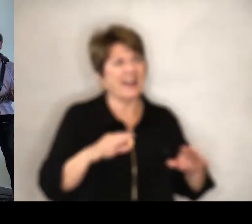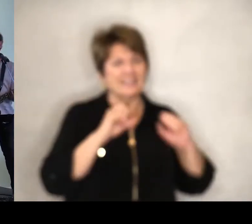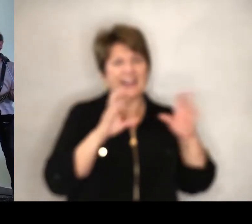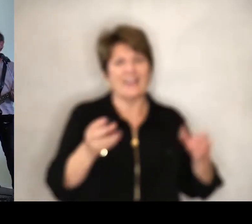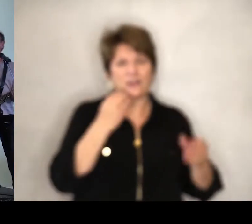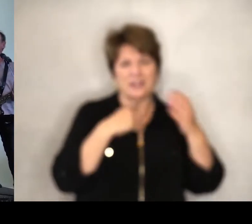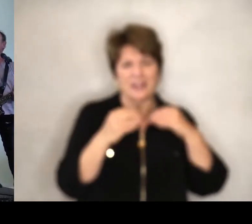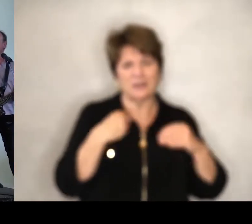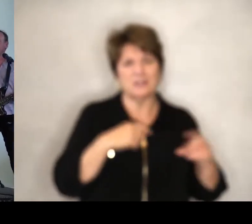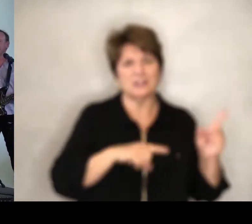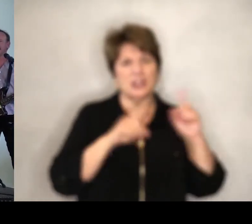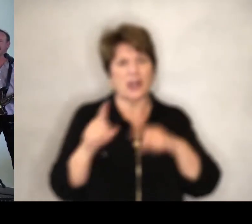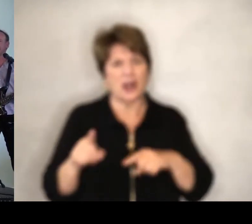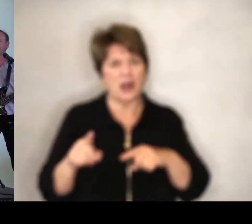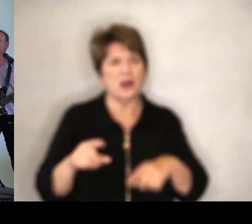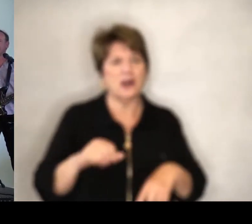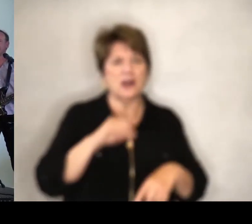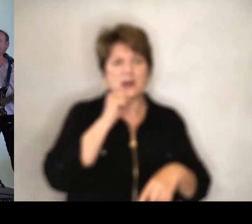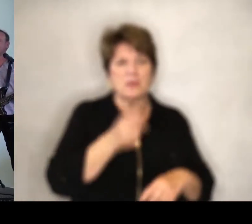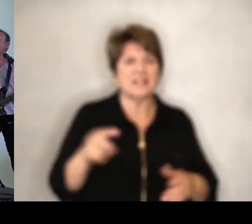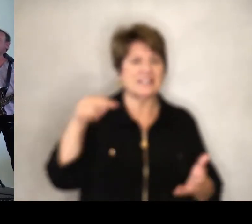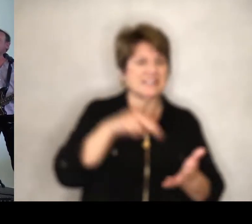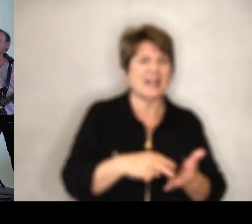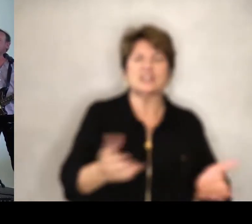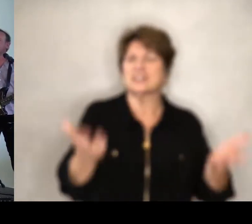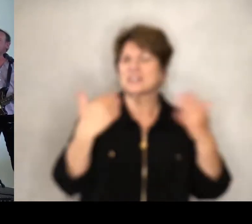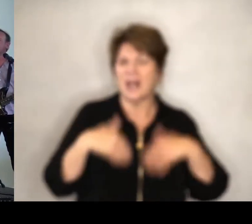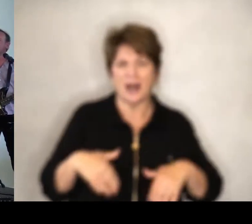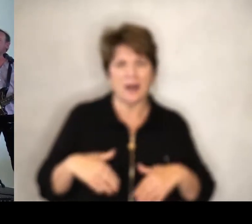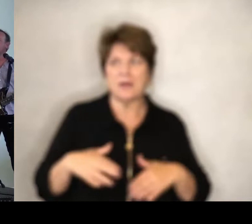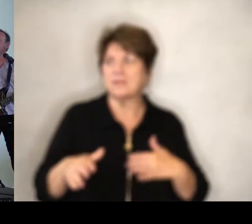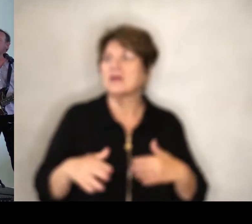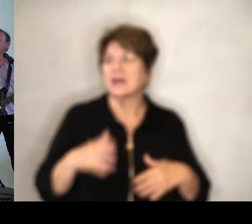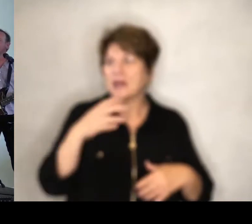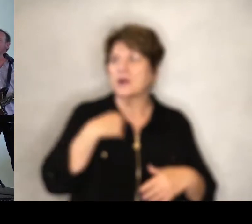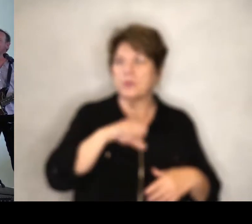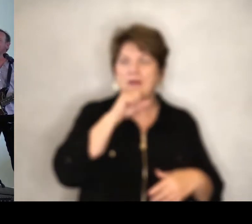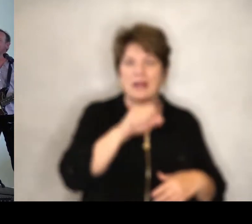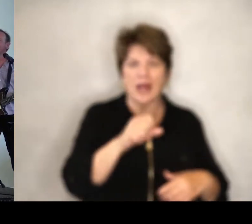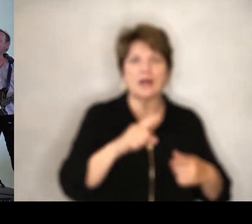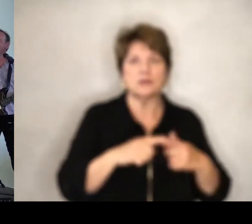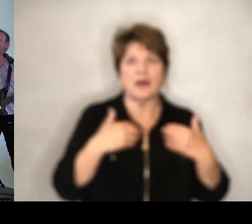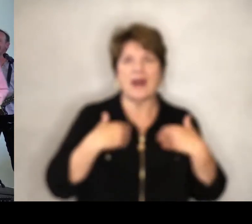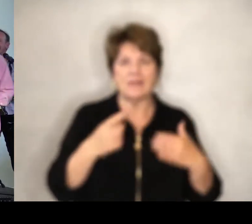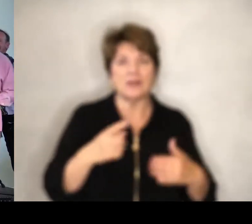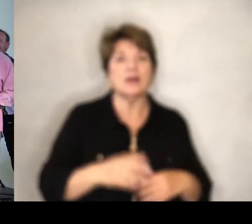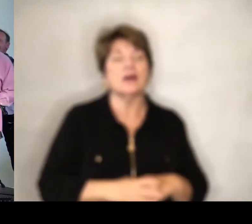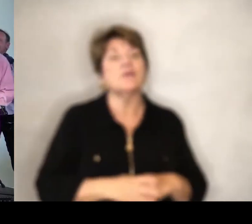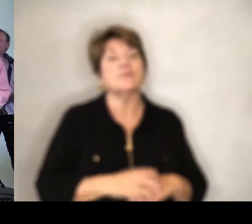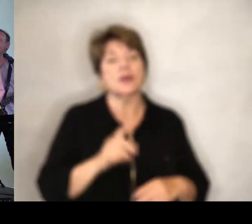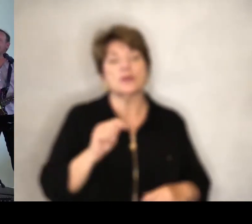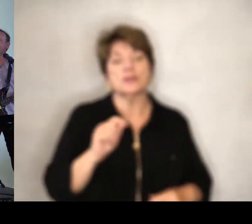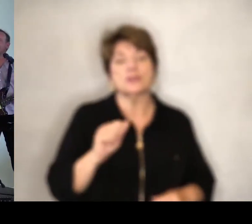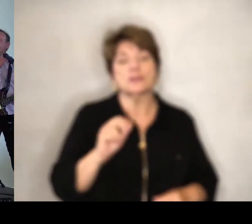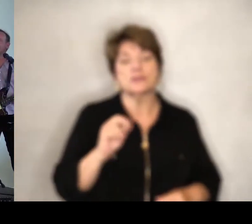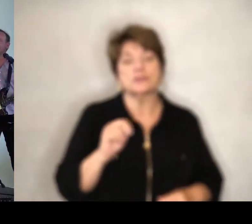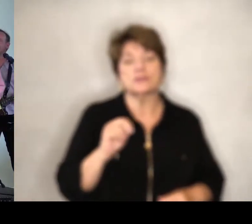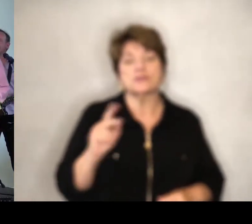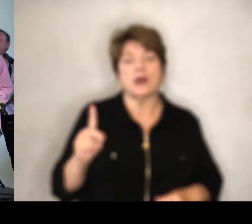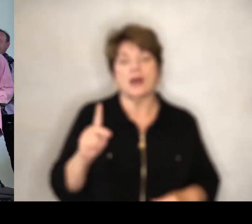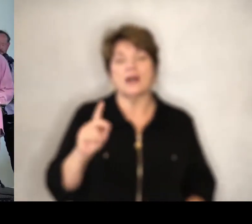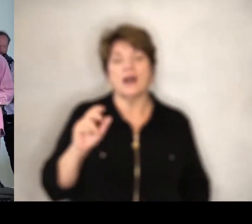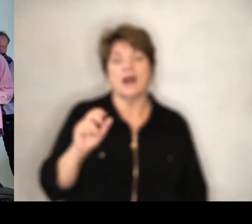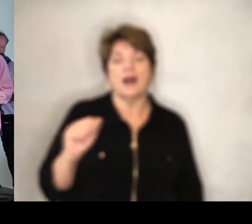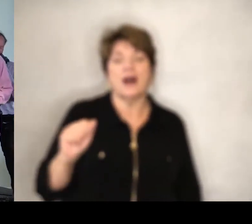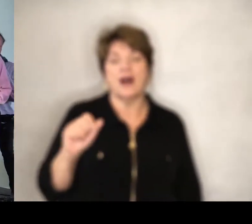nothing to eat. We should go, but we didn't stand up in our, just come. It's going to be great. We'd love to have you there. Trunk or Treat. Trunk or Treat is happening.